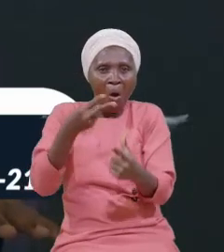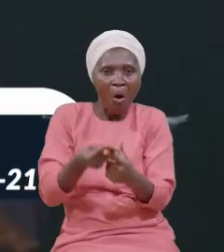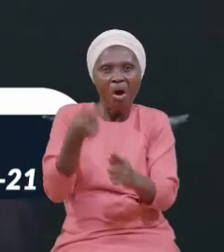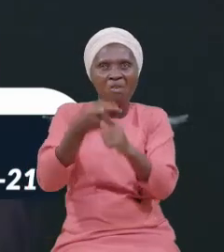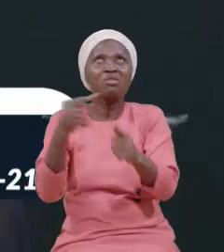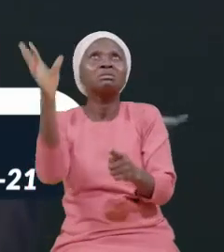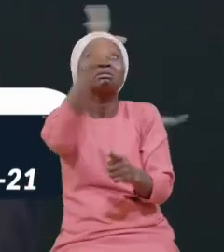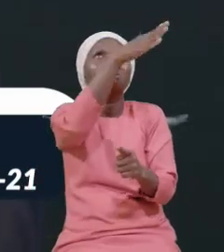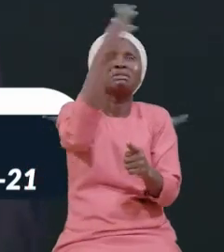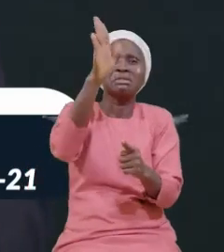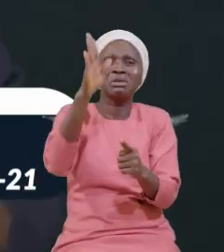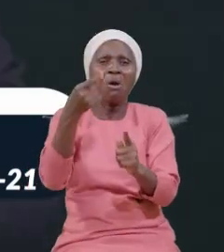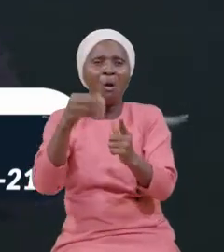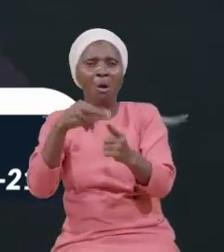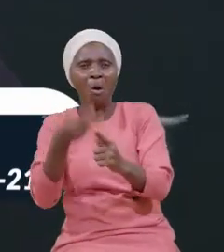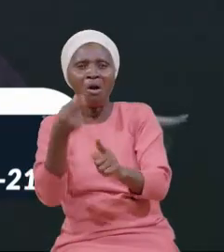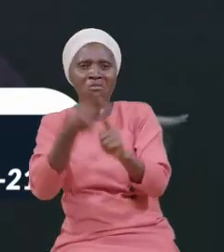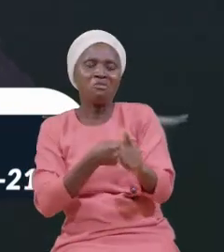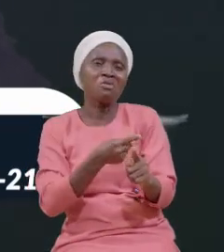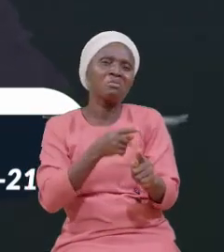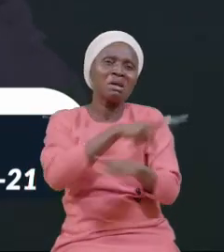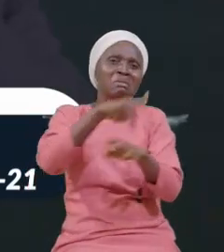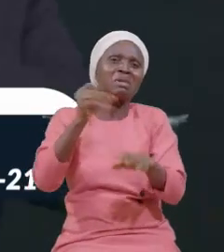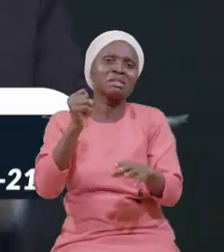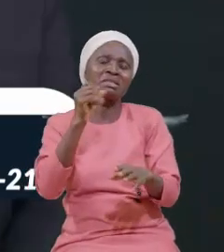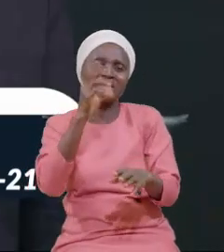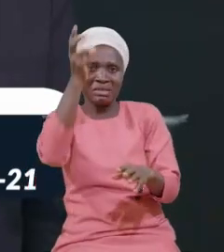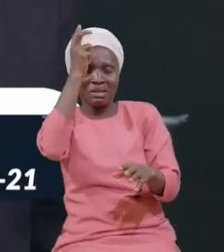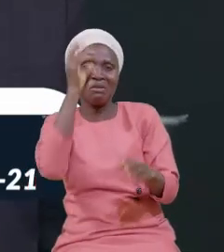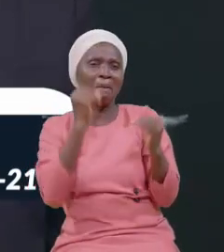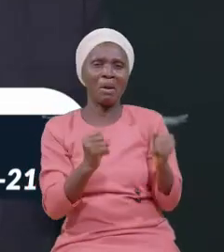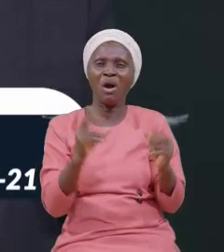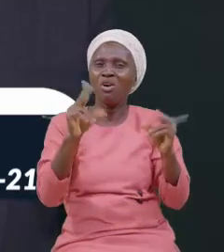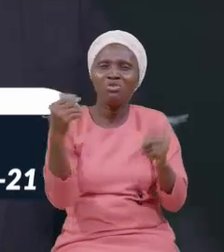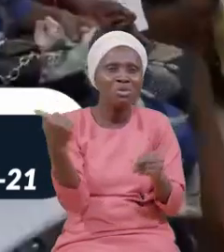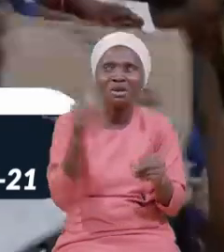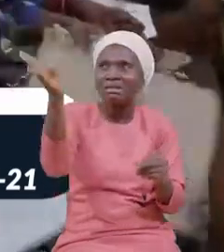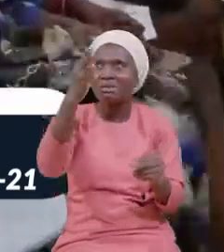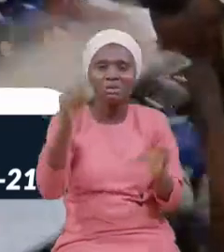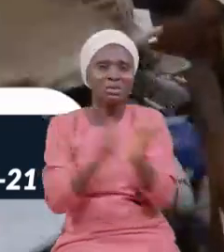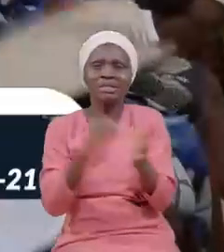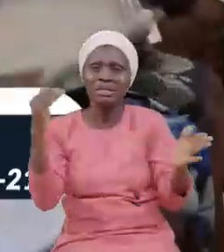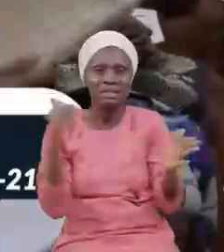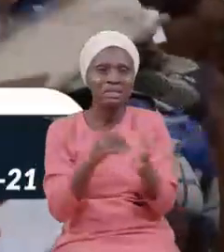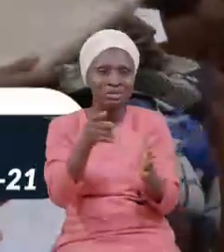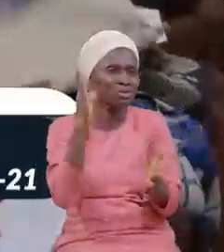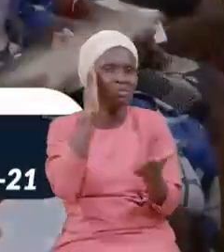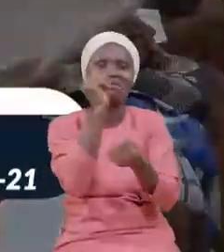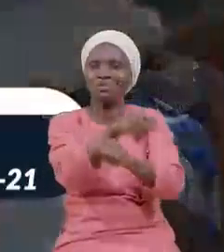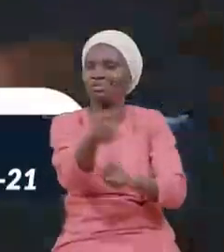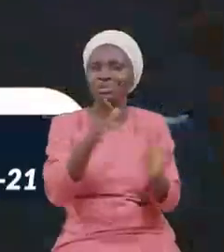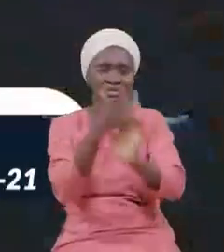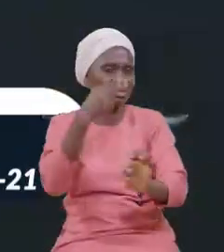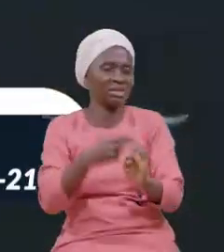the principalities of powers, no weapon that is fashioned against you shall prosper. Every tongue